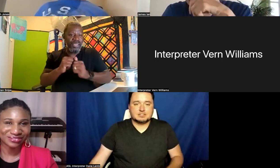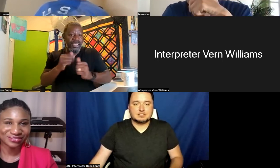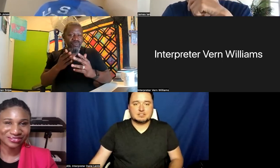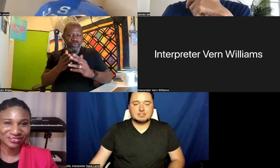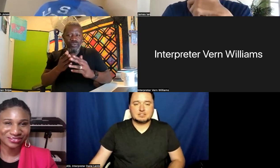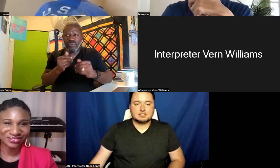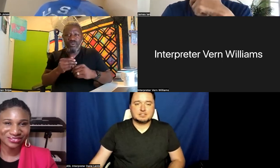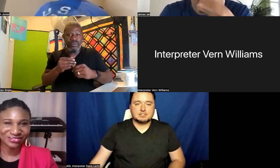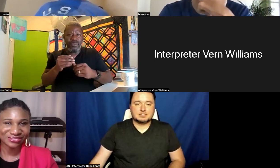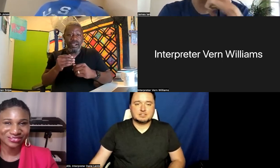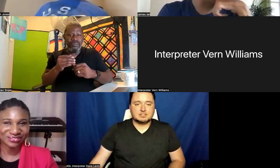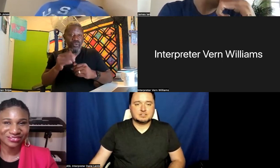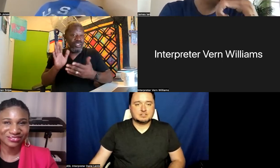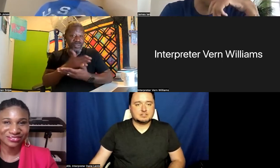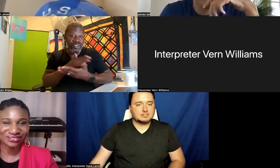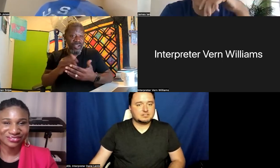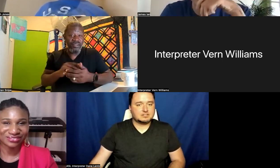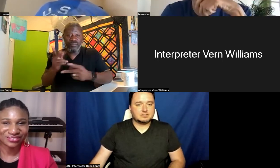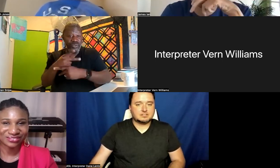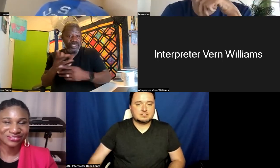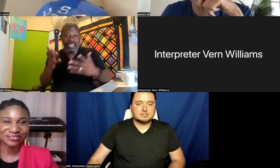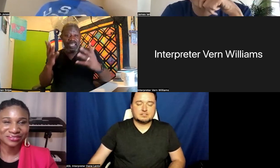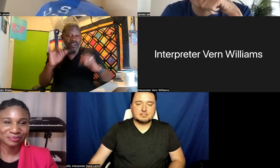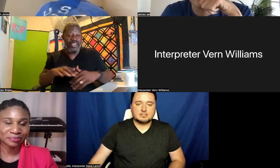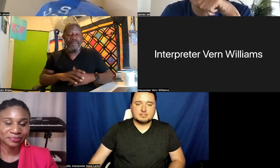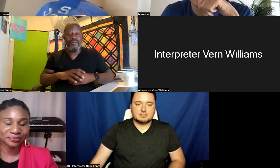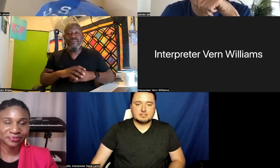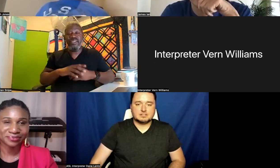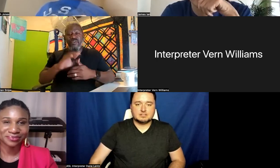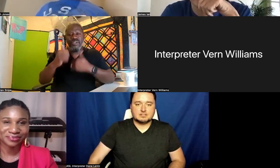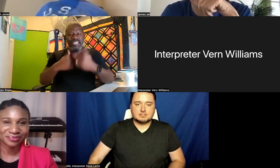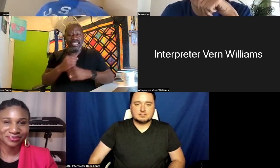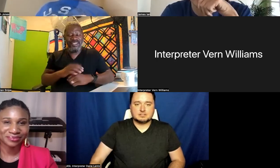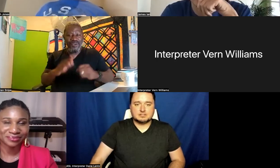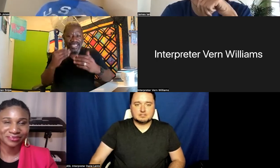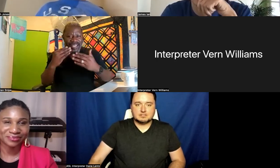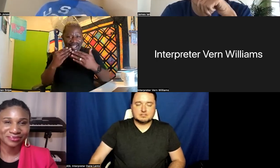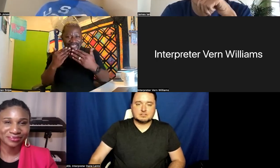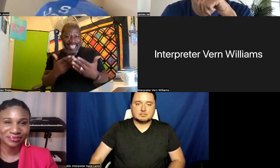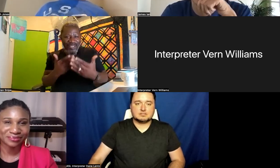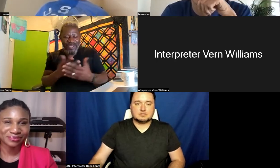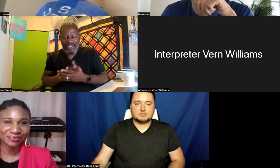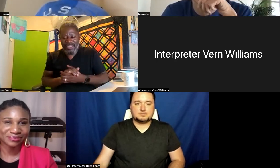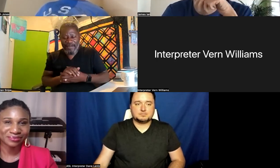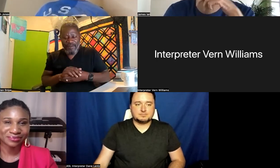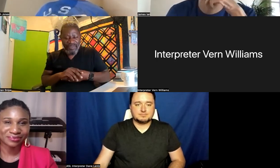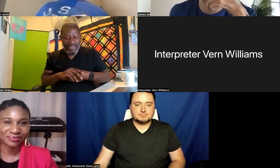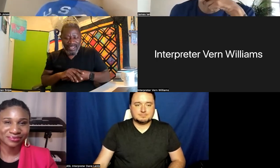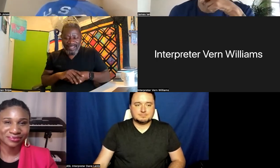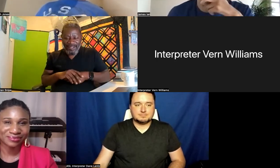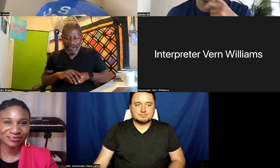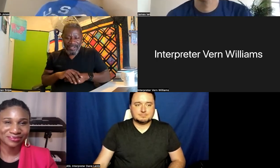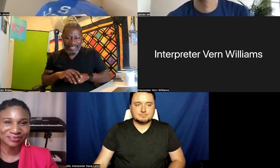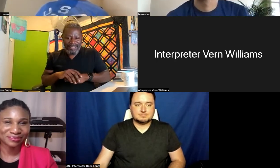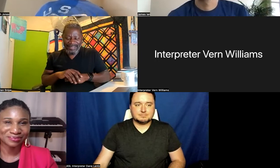worked with me through on some songs and producing and all that over the 10 years. So it's a thank you kind of thing.